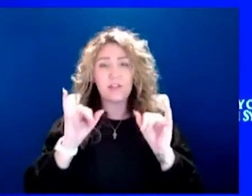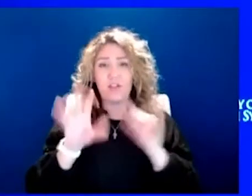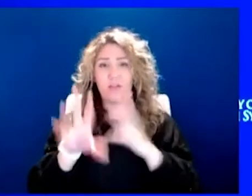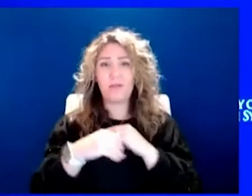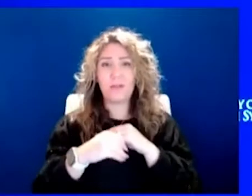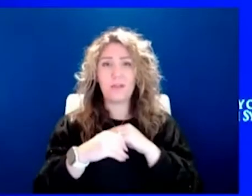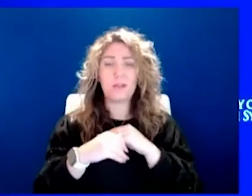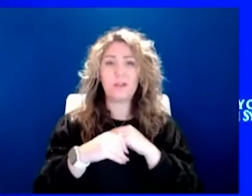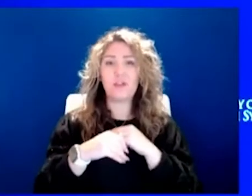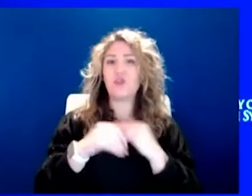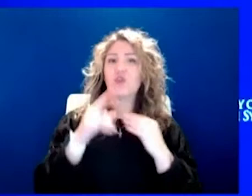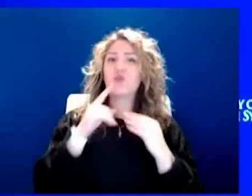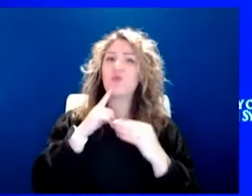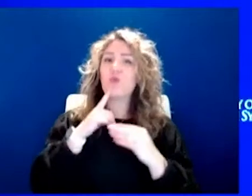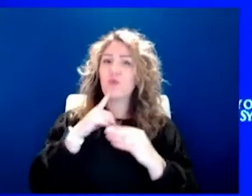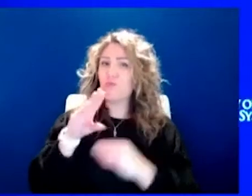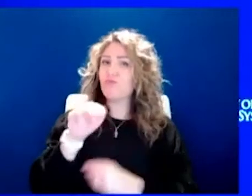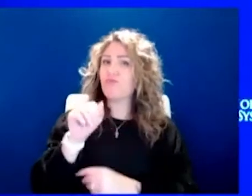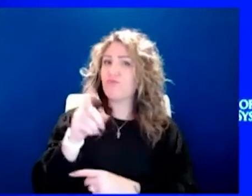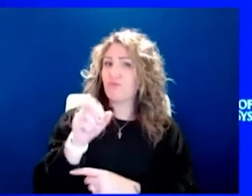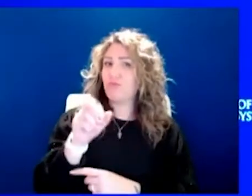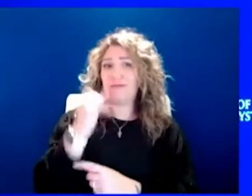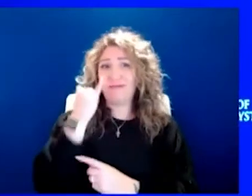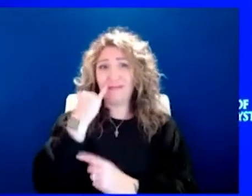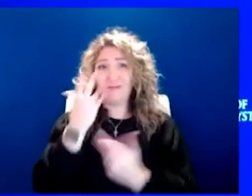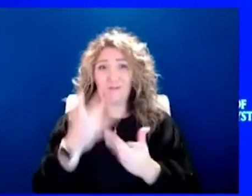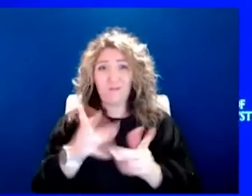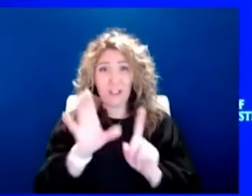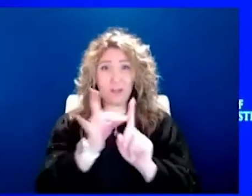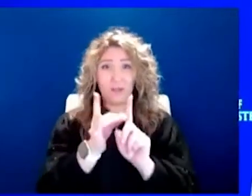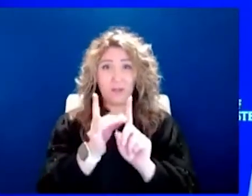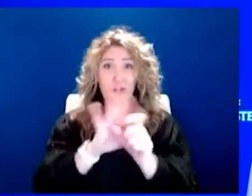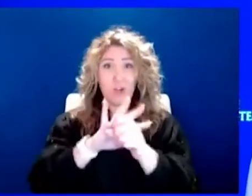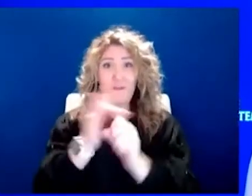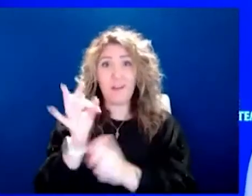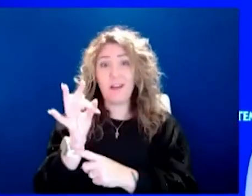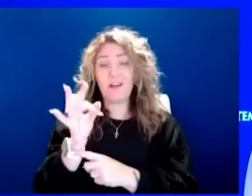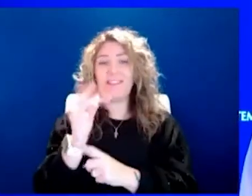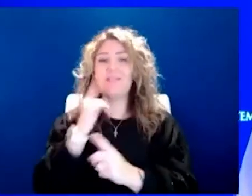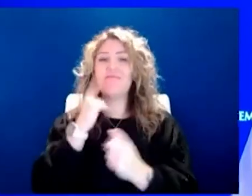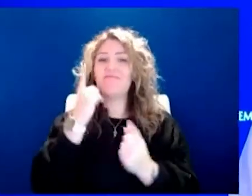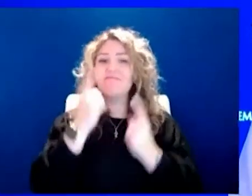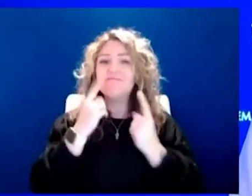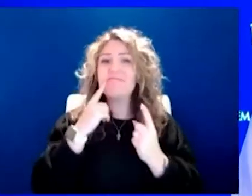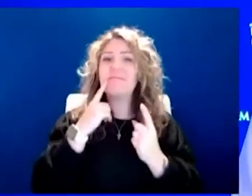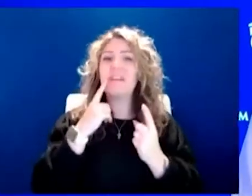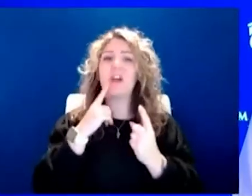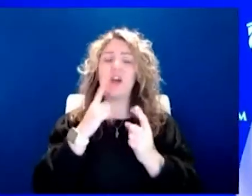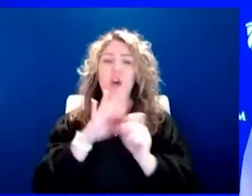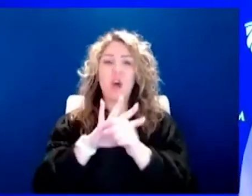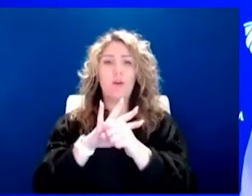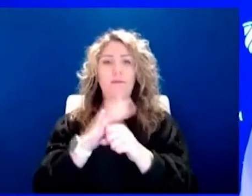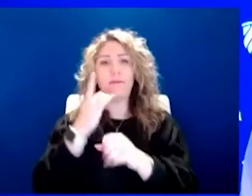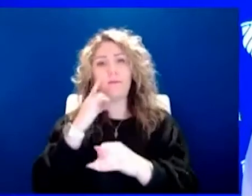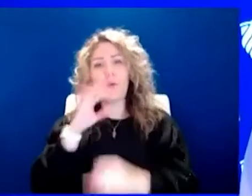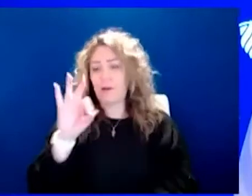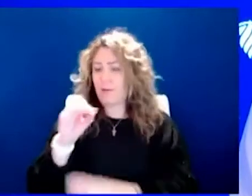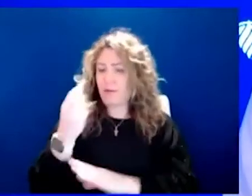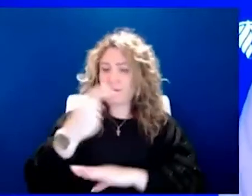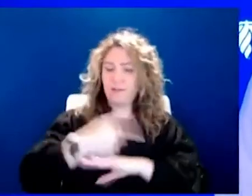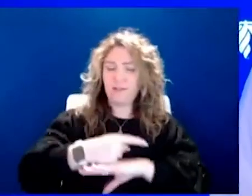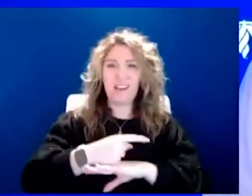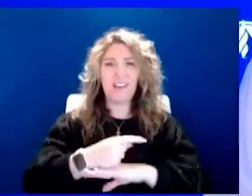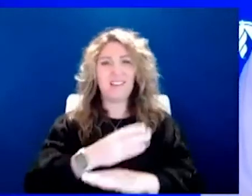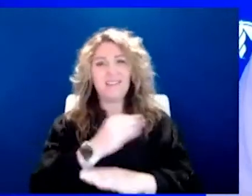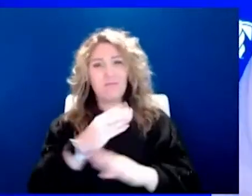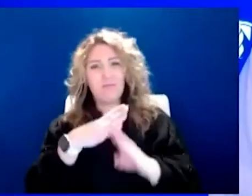COVID-19. But if you've had COVID-19, you are considered protected for 90 days. So with those two things being said, I would say if